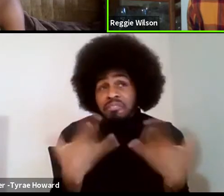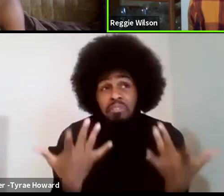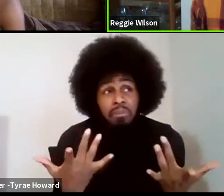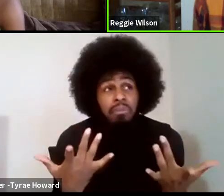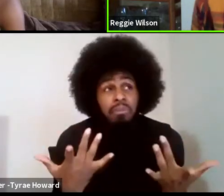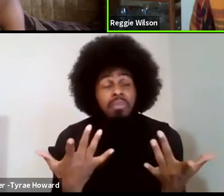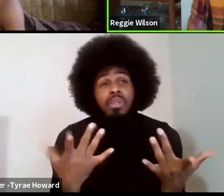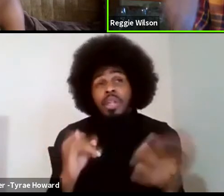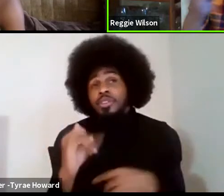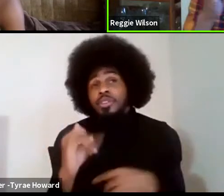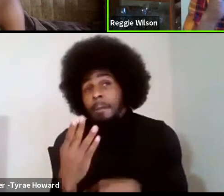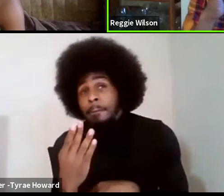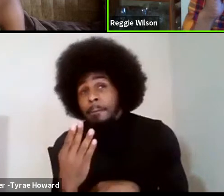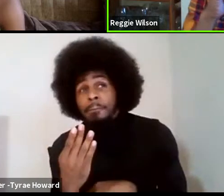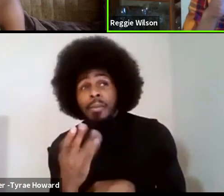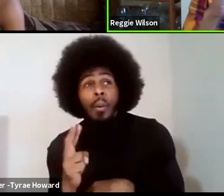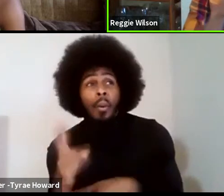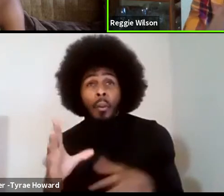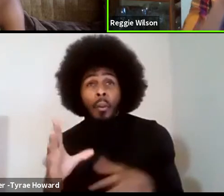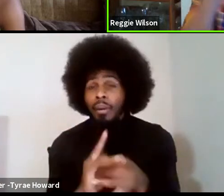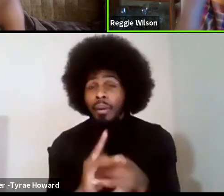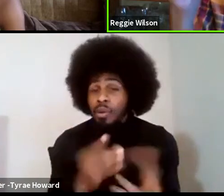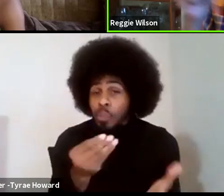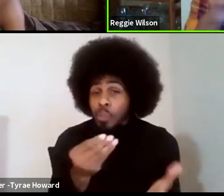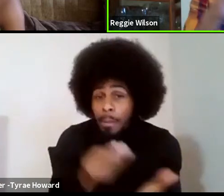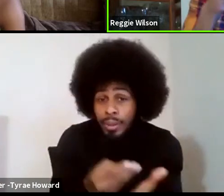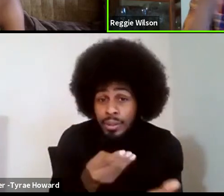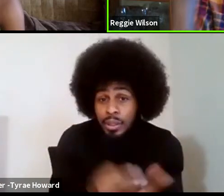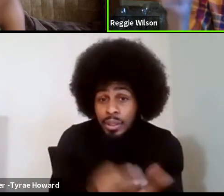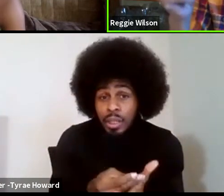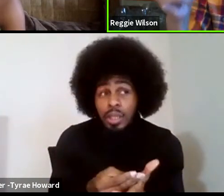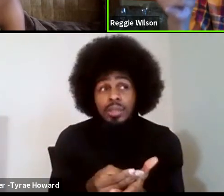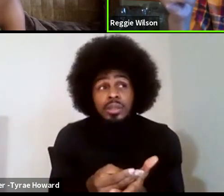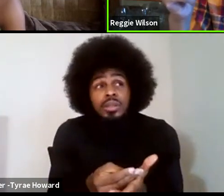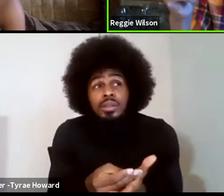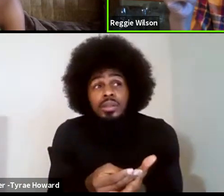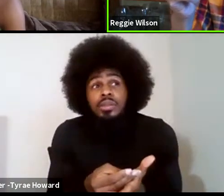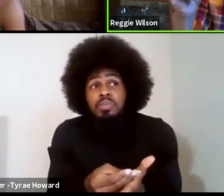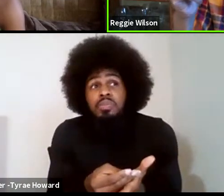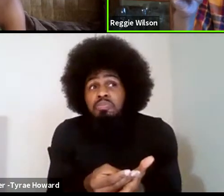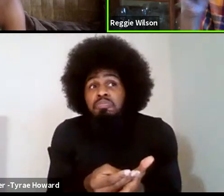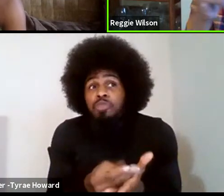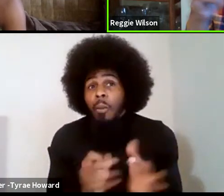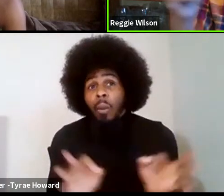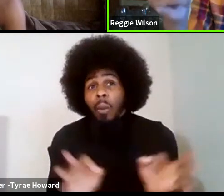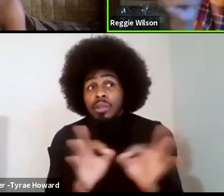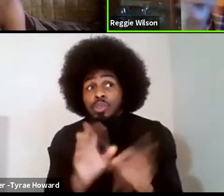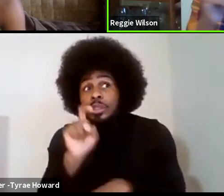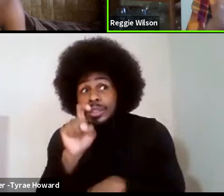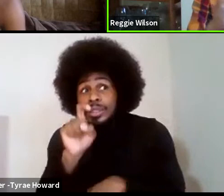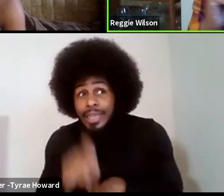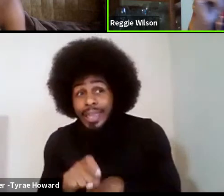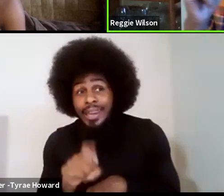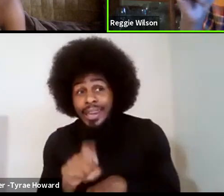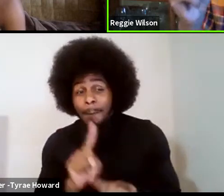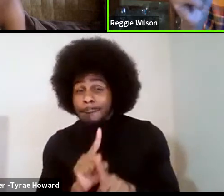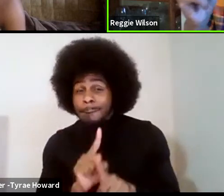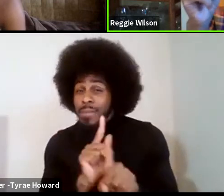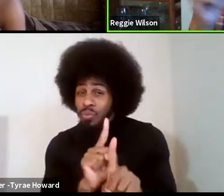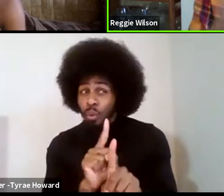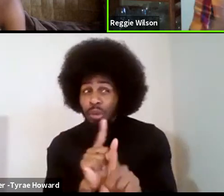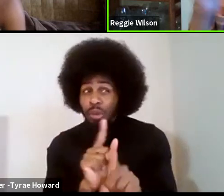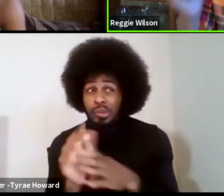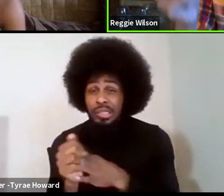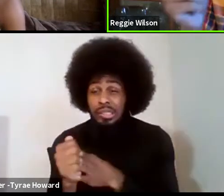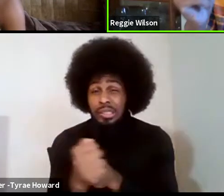part of a set of money or something where you need a mentor to kind of be in that situation. And it's